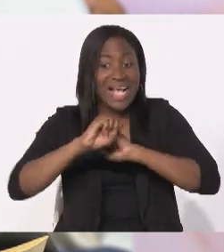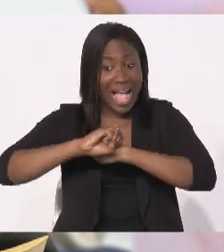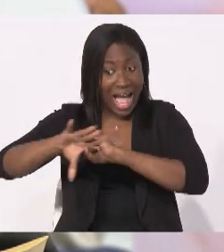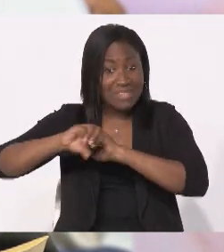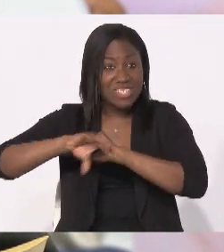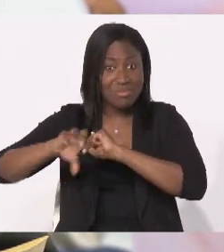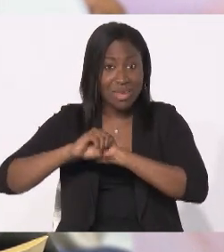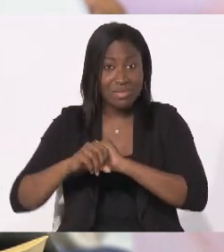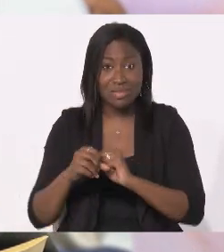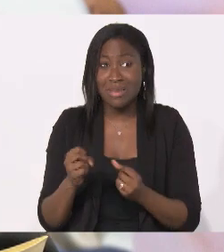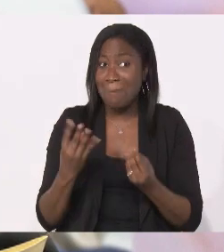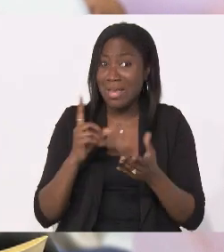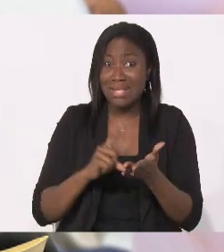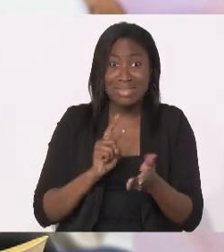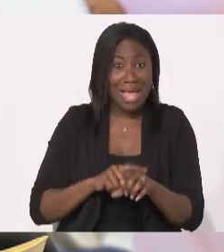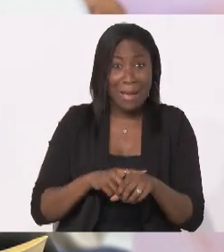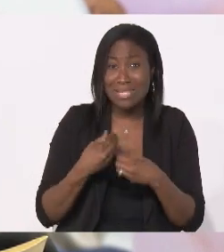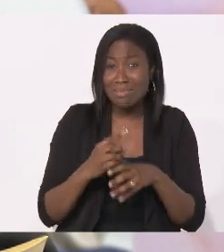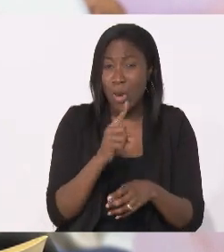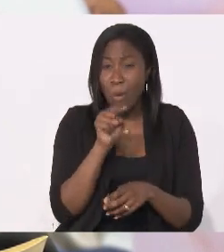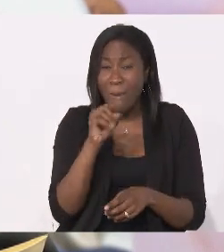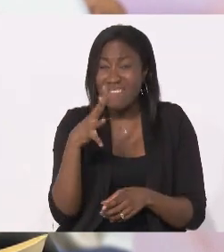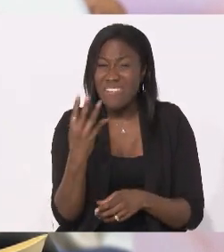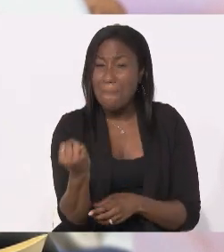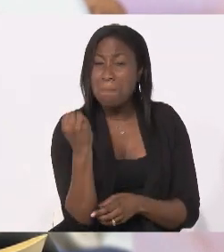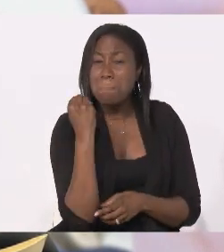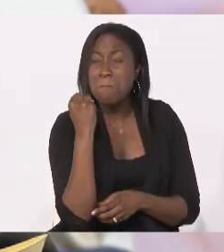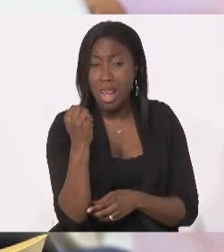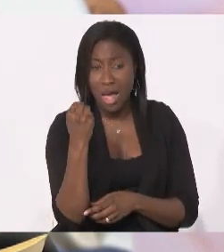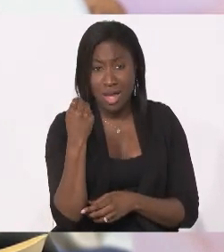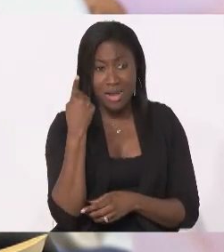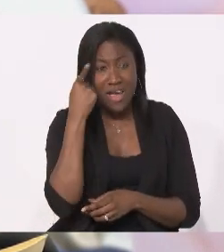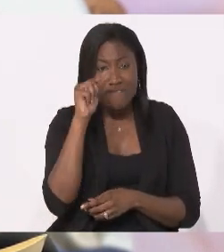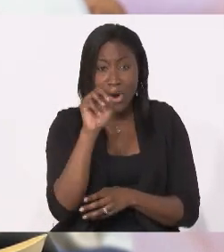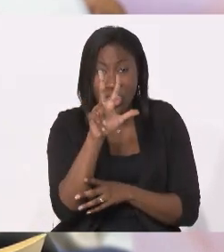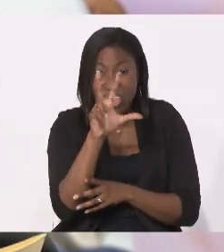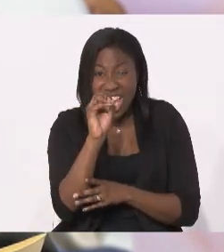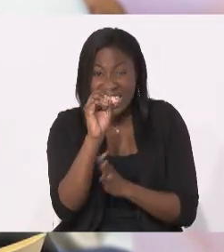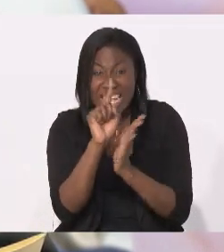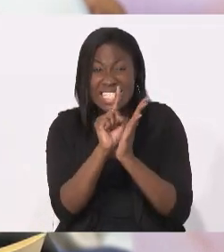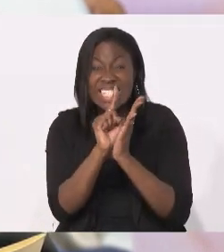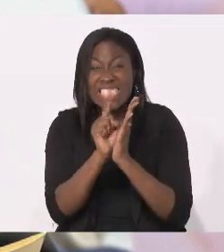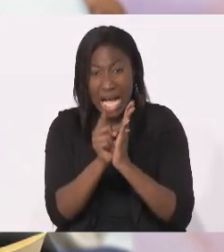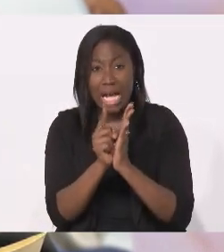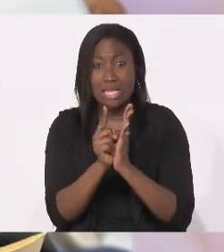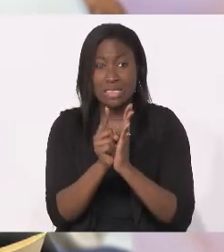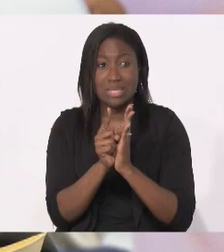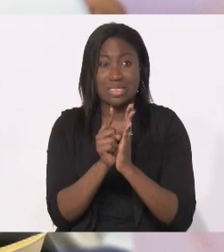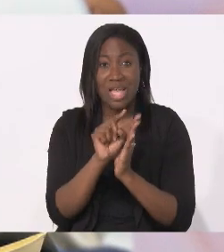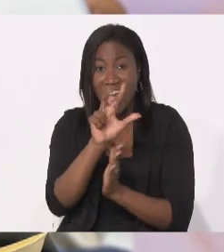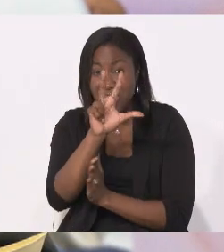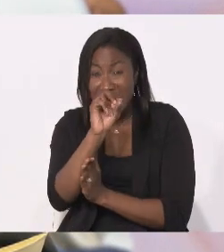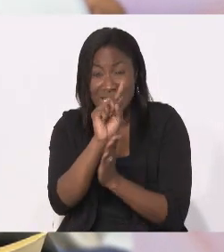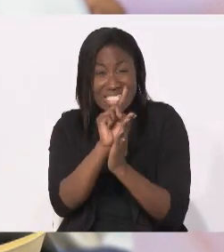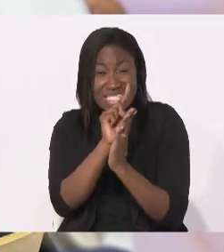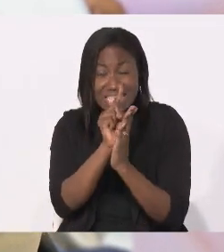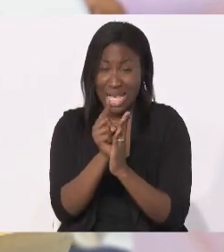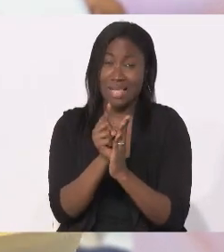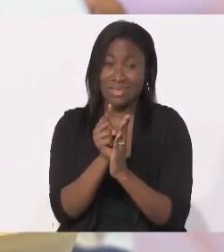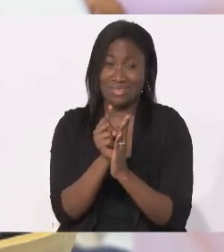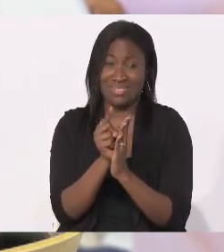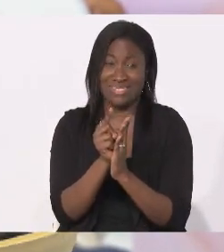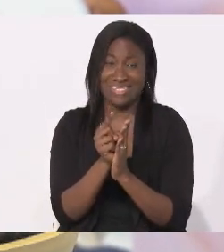want to jump in there, but I want to ask, before you do, Leslie-Ann, what is this